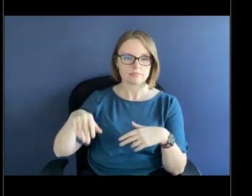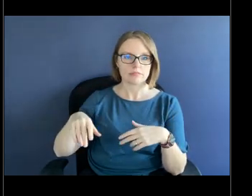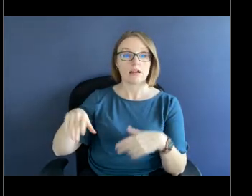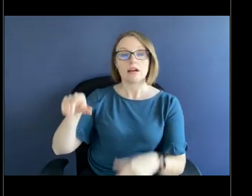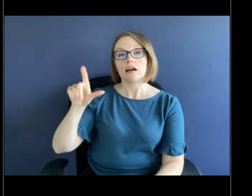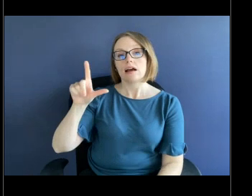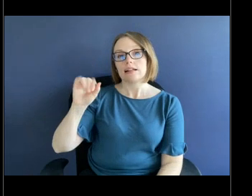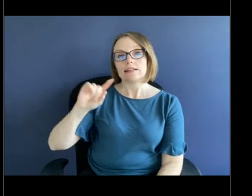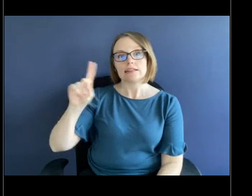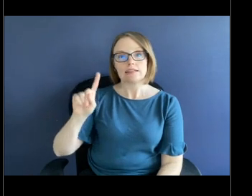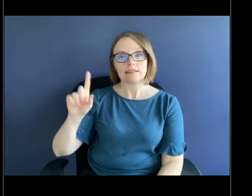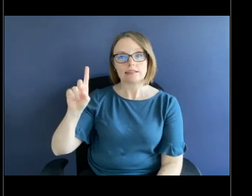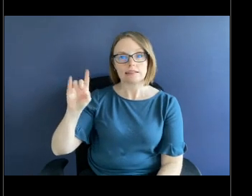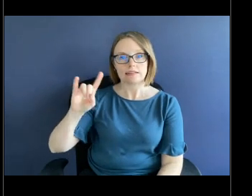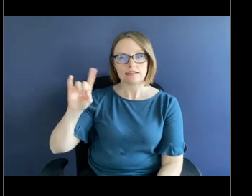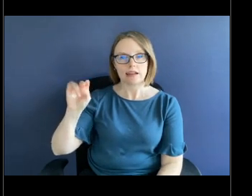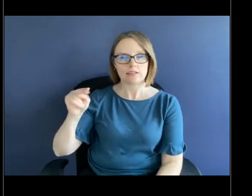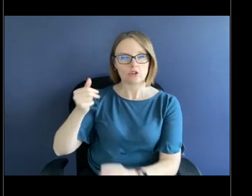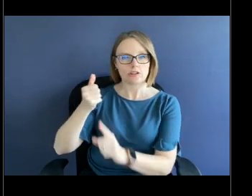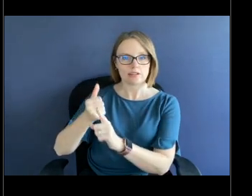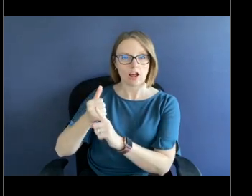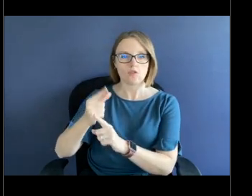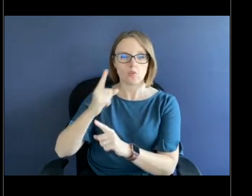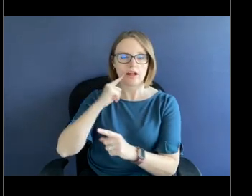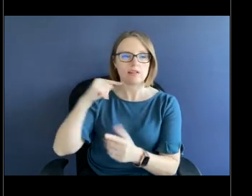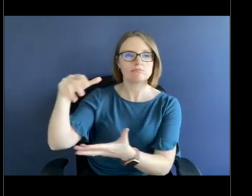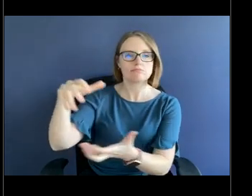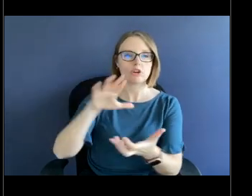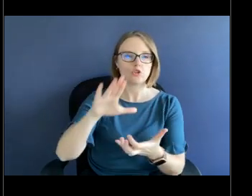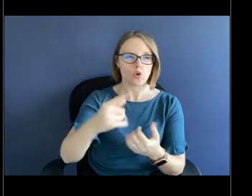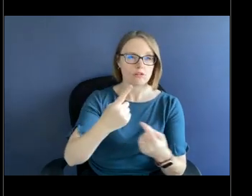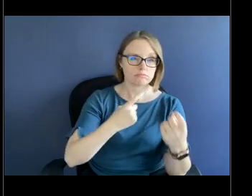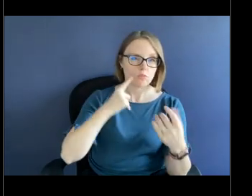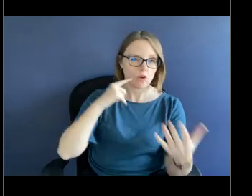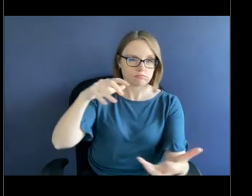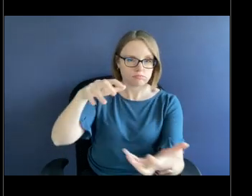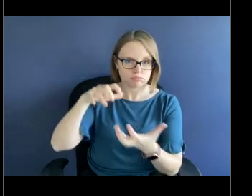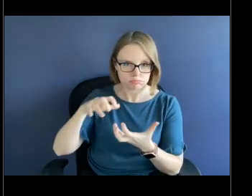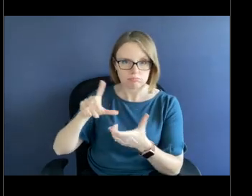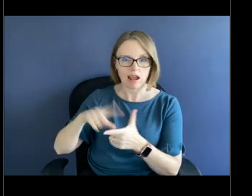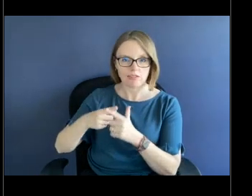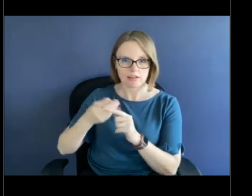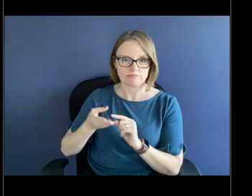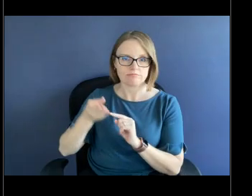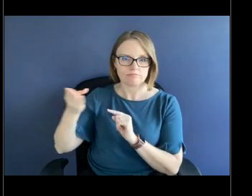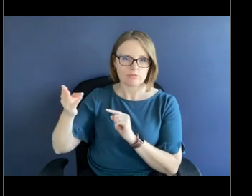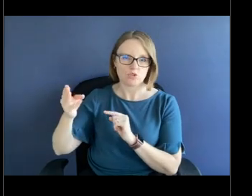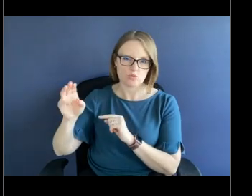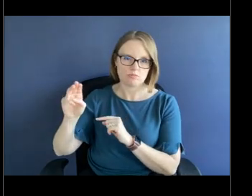your questions for the Q&A portion of today's presentation.